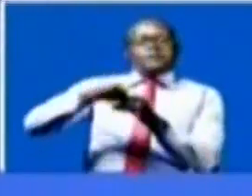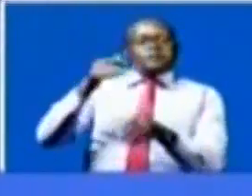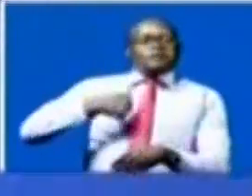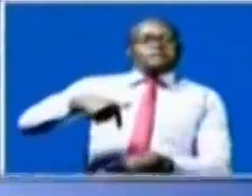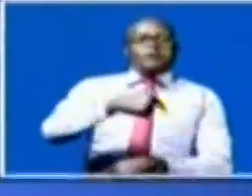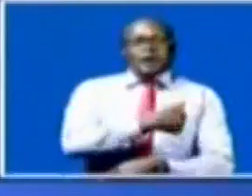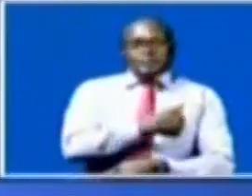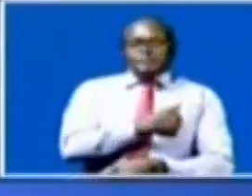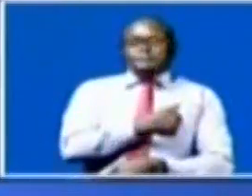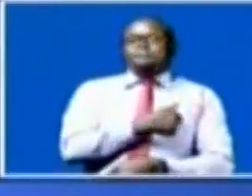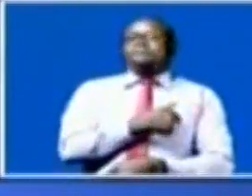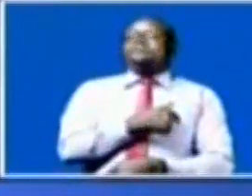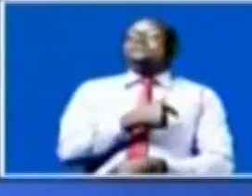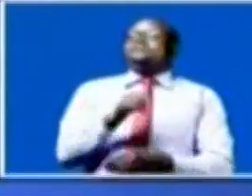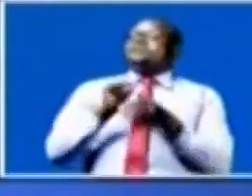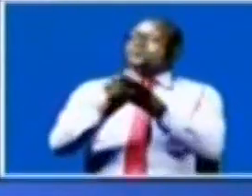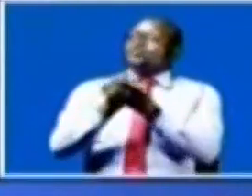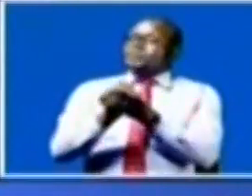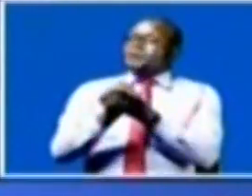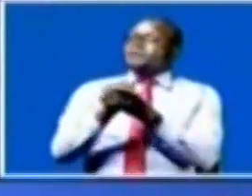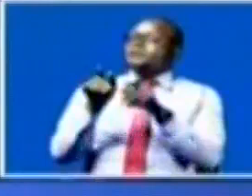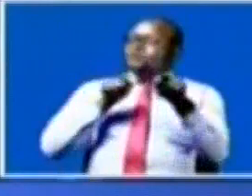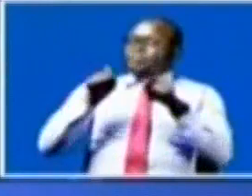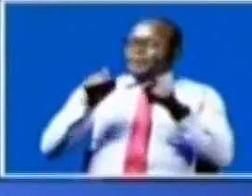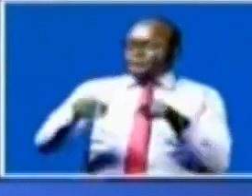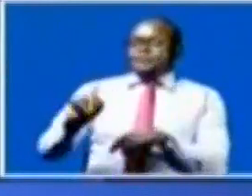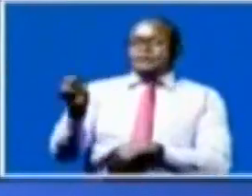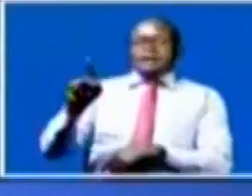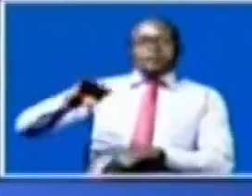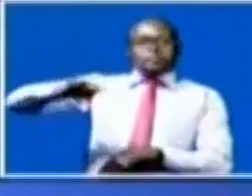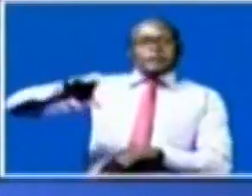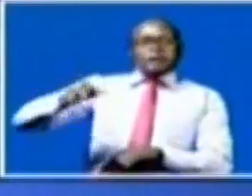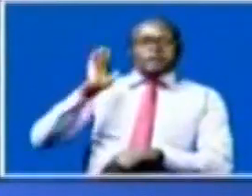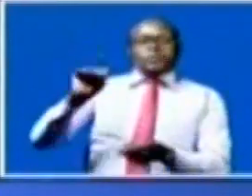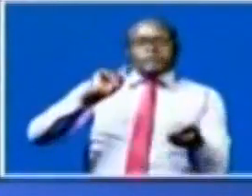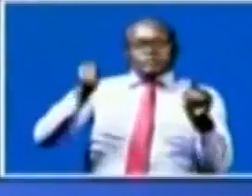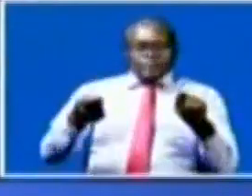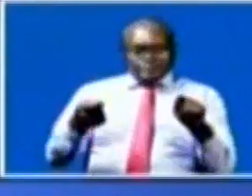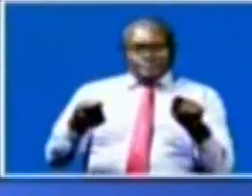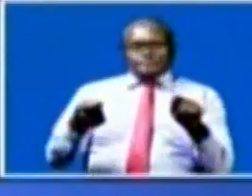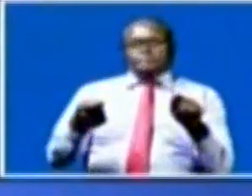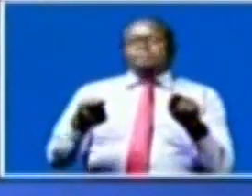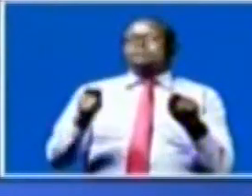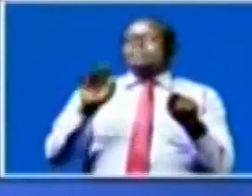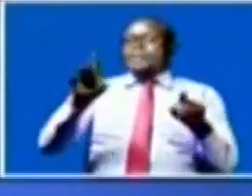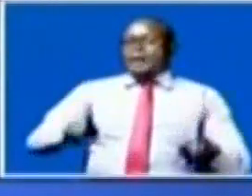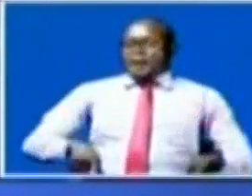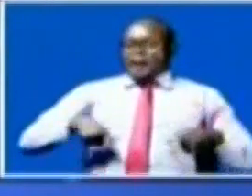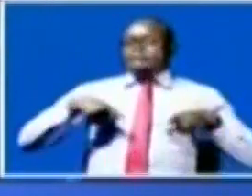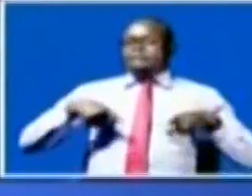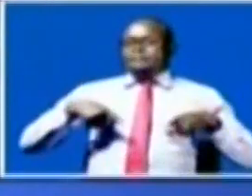nafasi sisi kama wanajubilii kuongoza jiji hii, tutabadilisha maisha ya